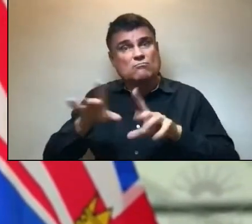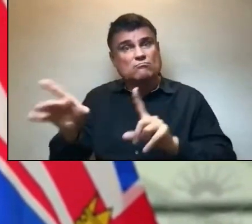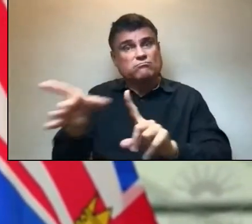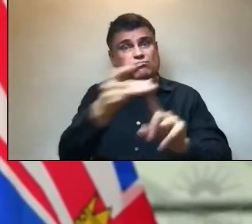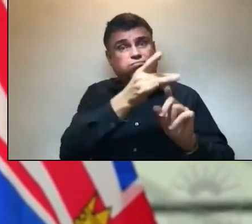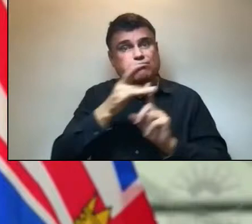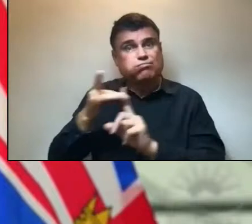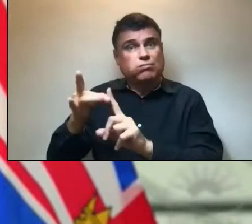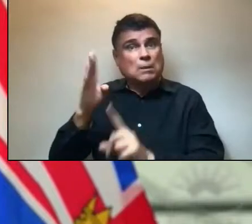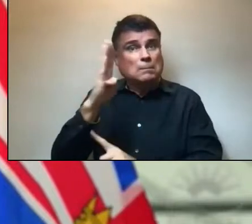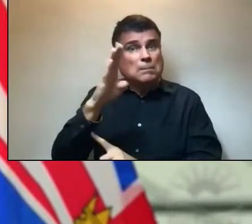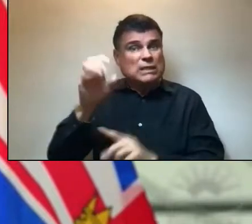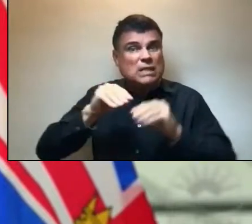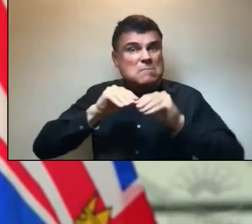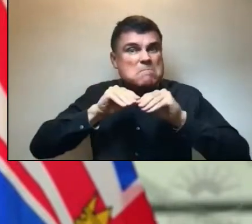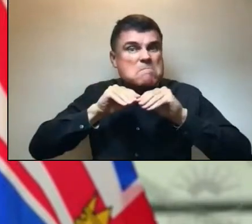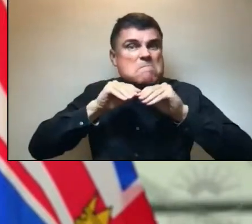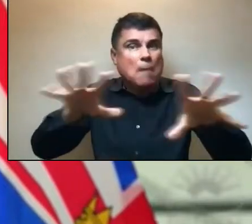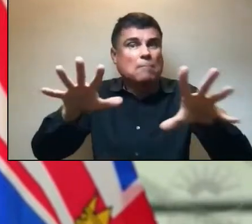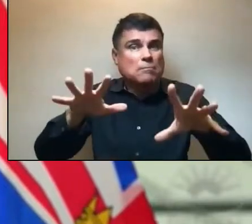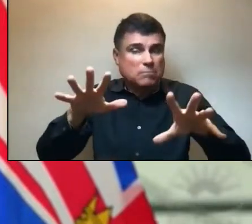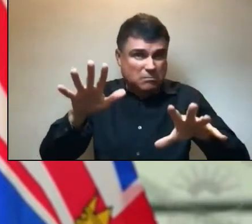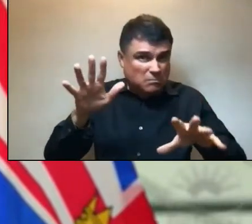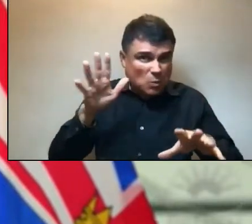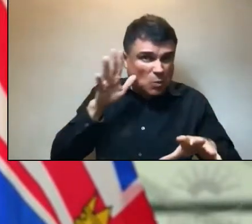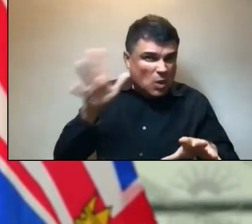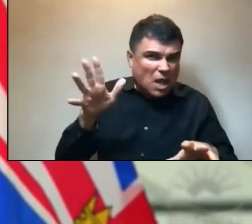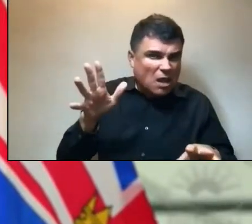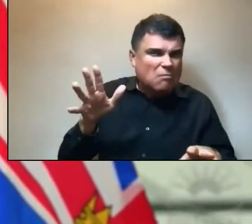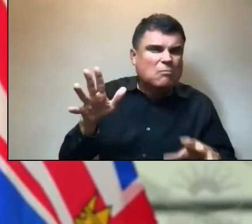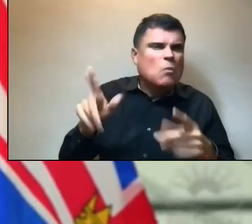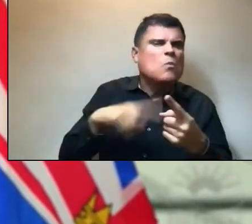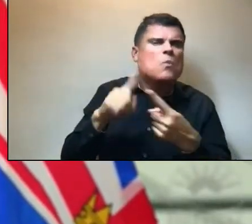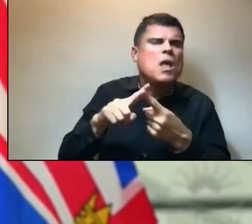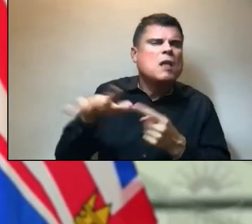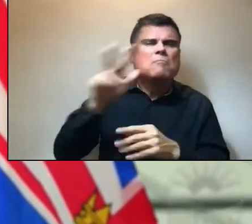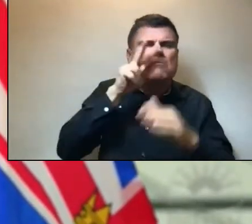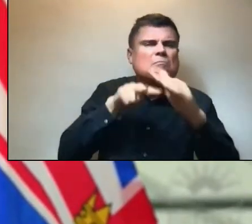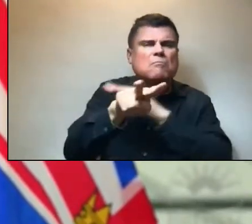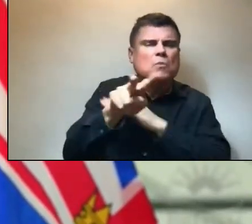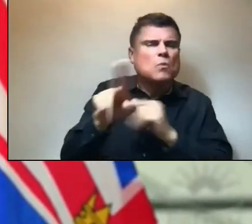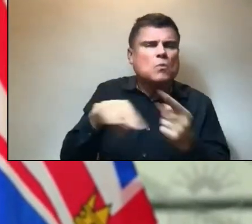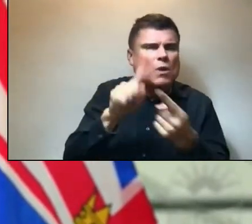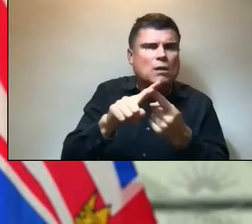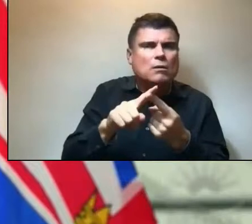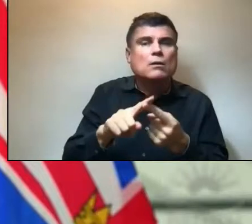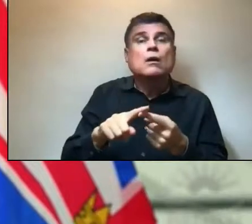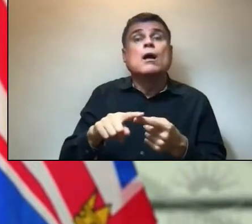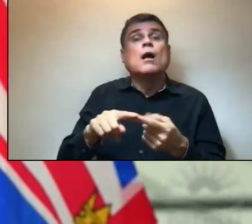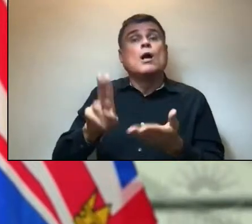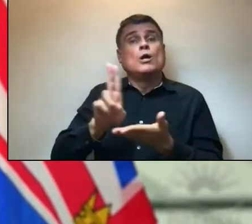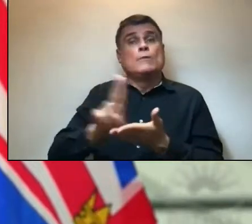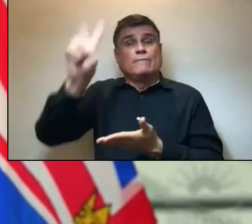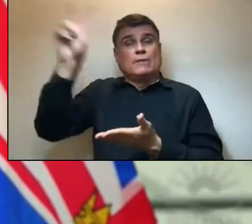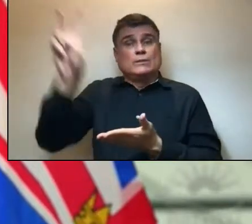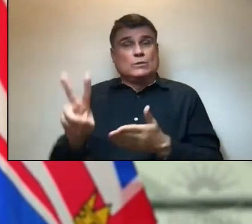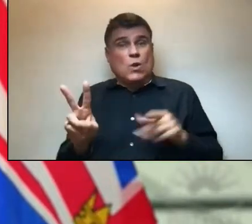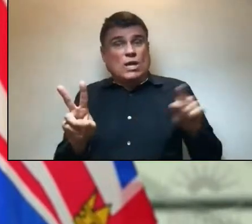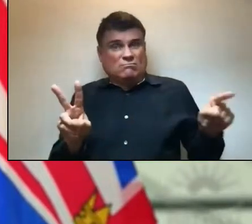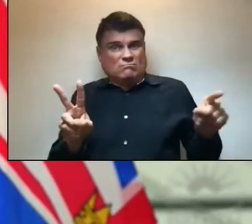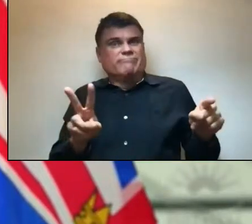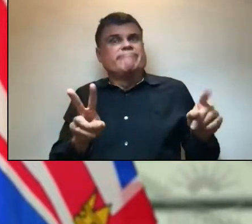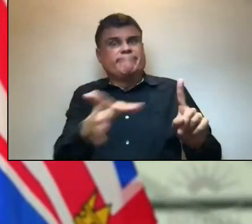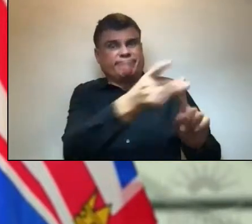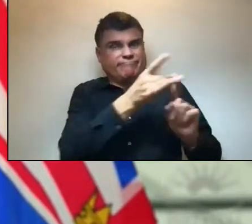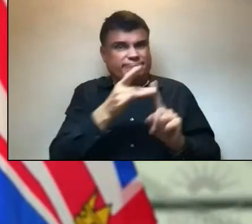restrictions, given the cluster on Vancouver Island with Uvic, Is that something that you're considering, some restrictions for